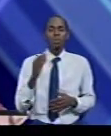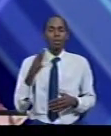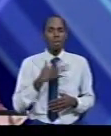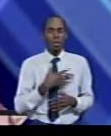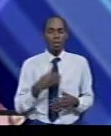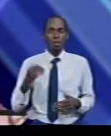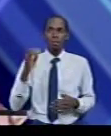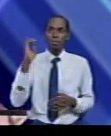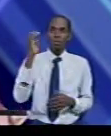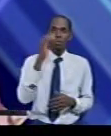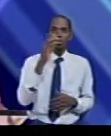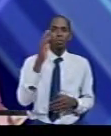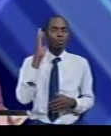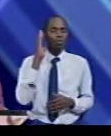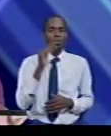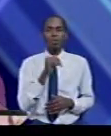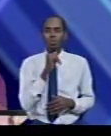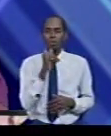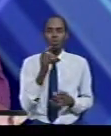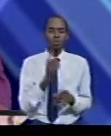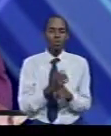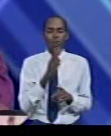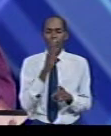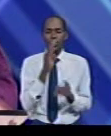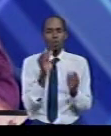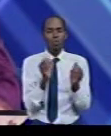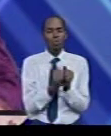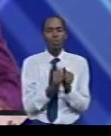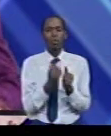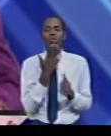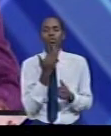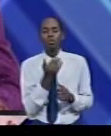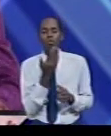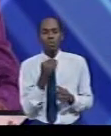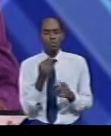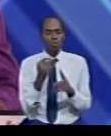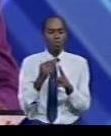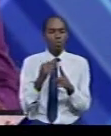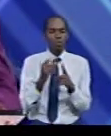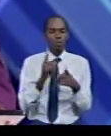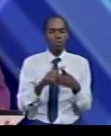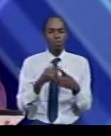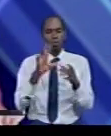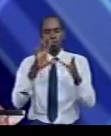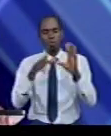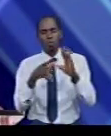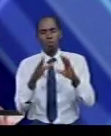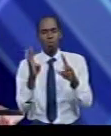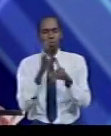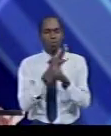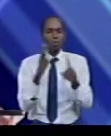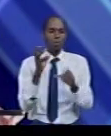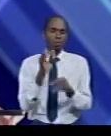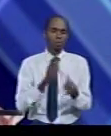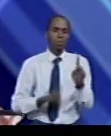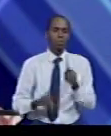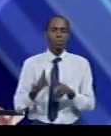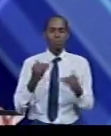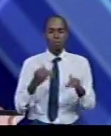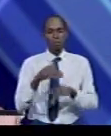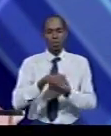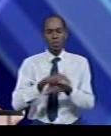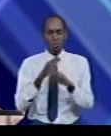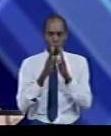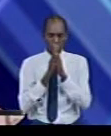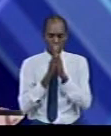outreaches will not be with enticing word of men's wisdom as from tonight. Pray, talk to the